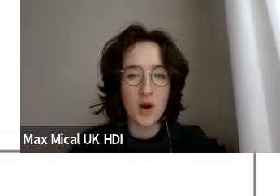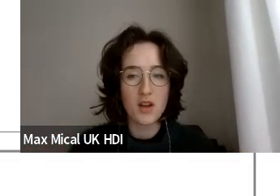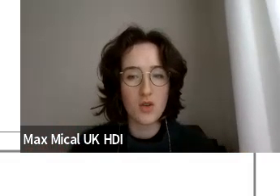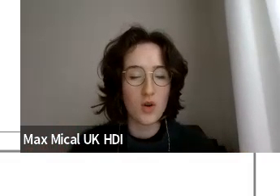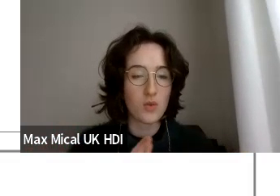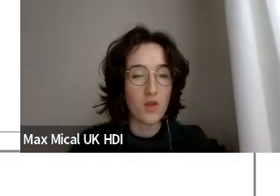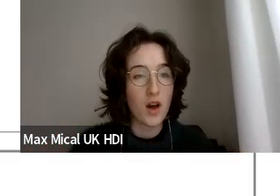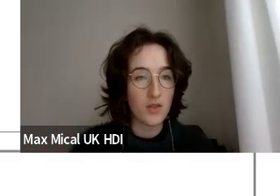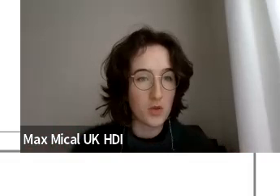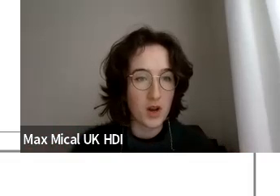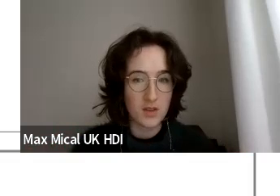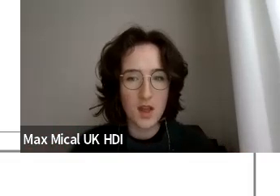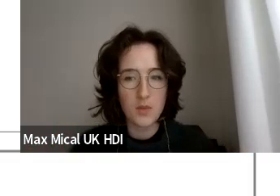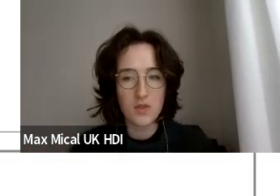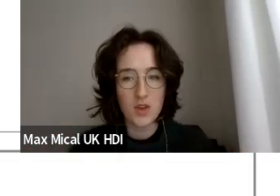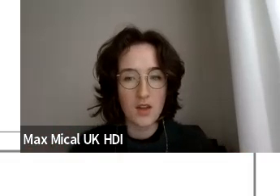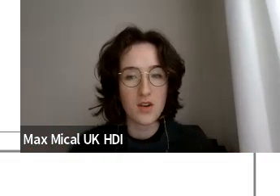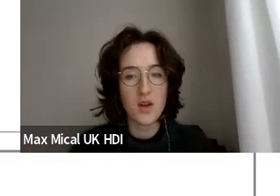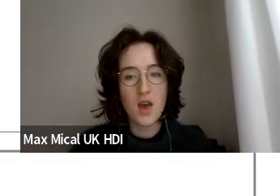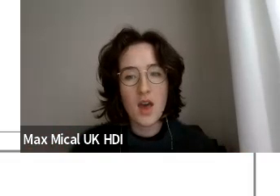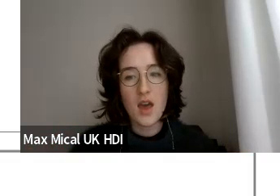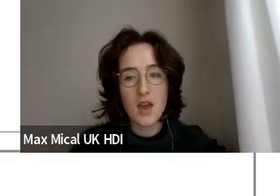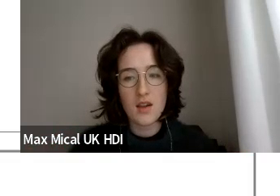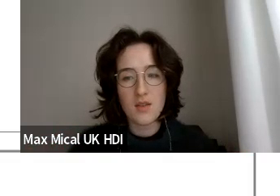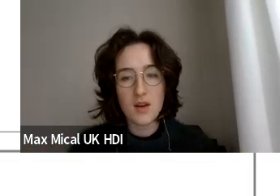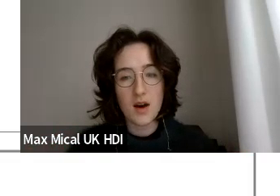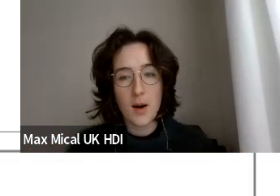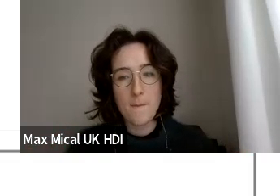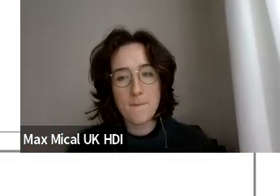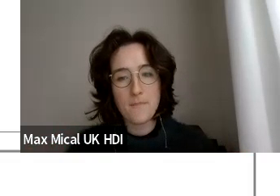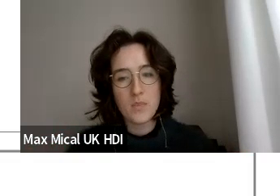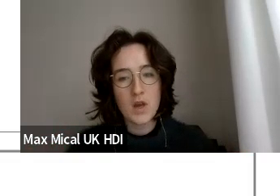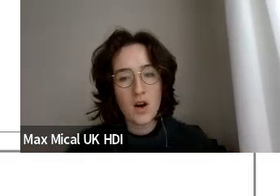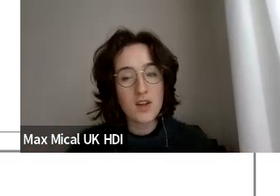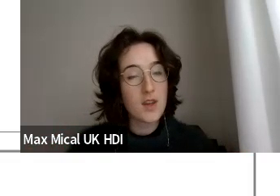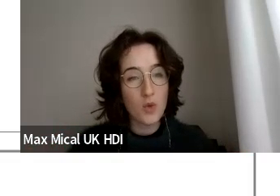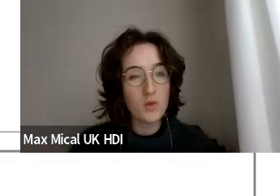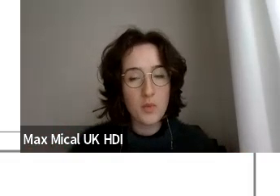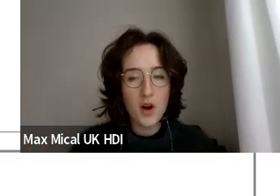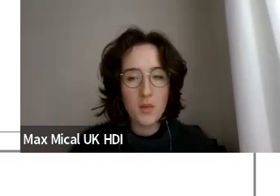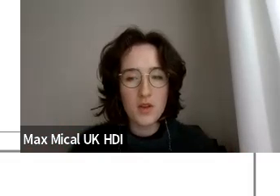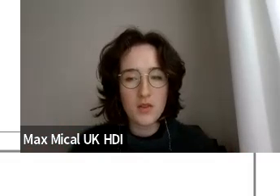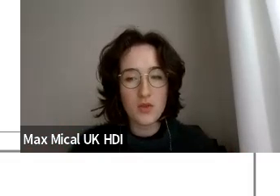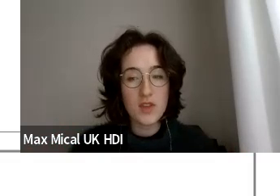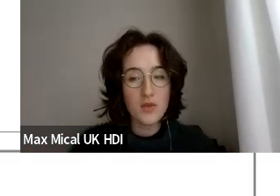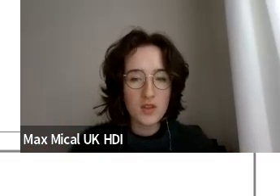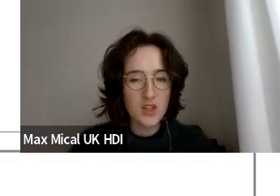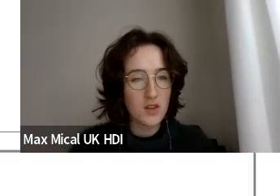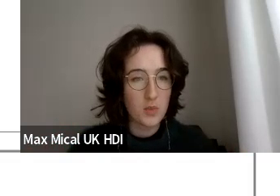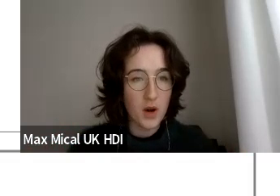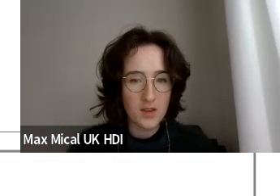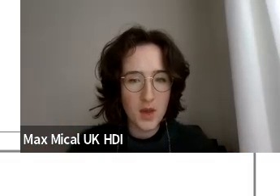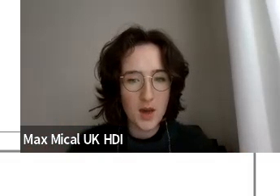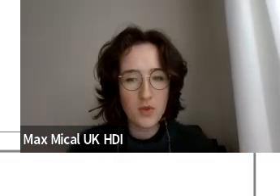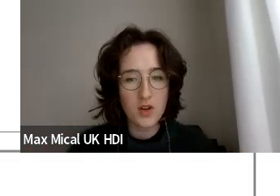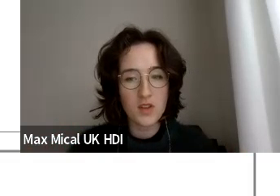a finished product. You go through a lot of the process steps together. And our team worked with Barb through several stages